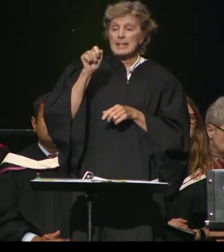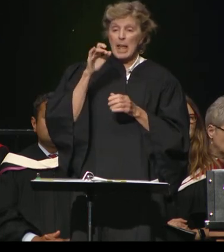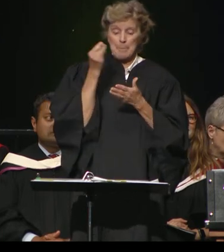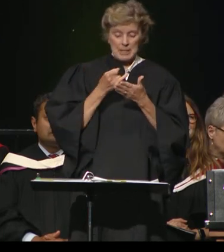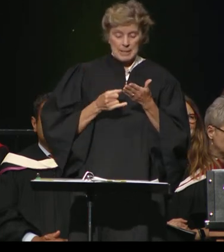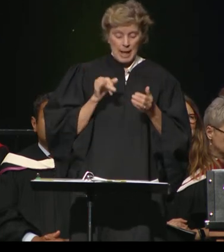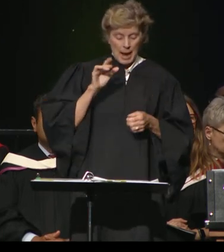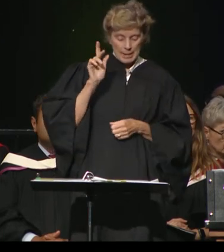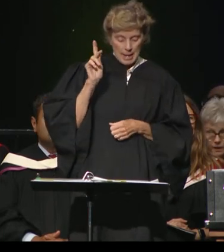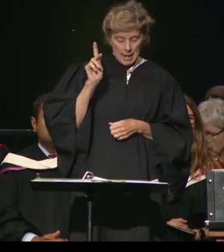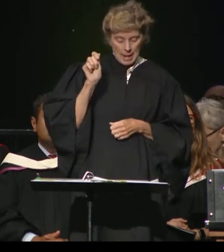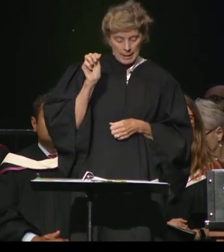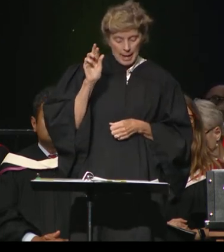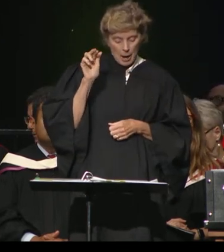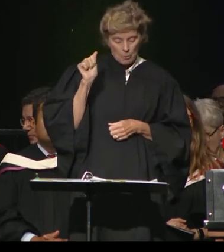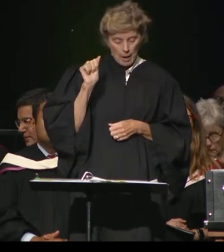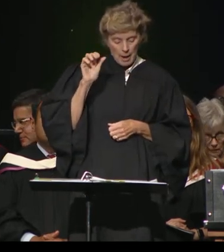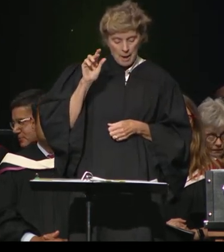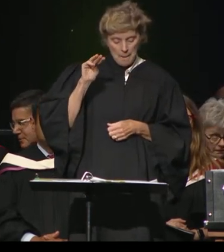Matheson.